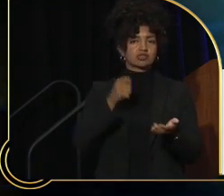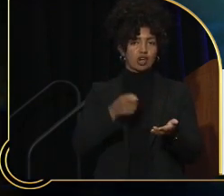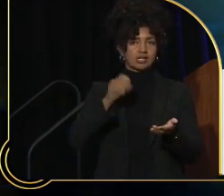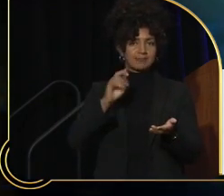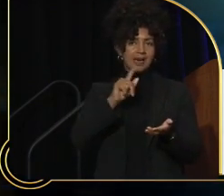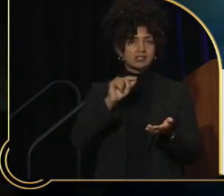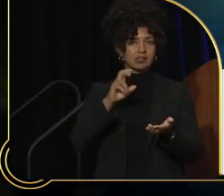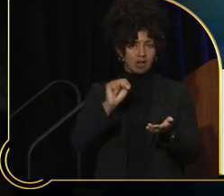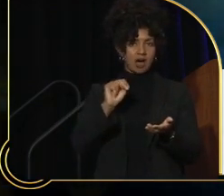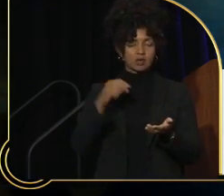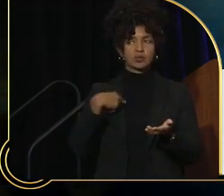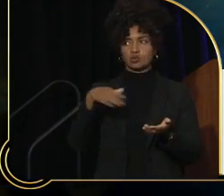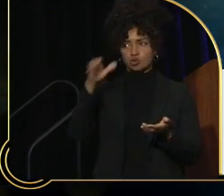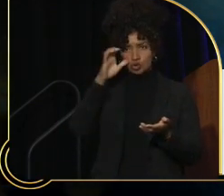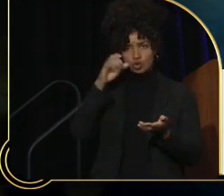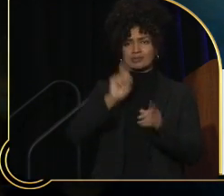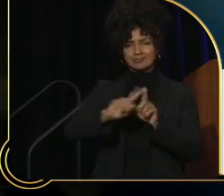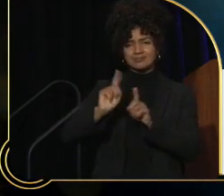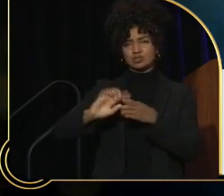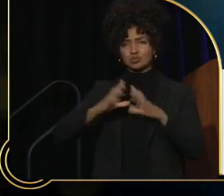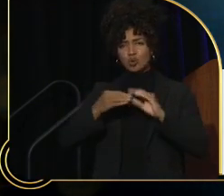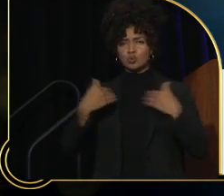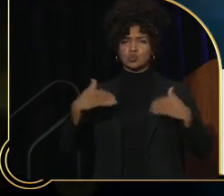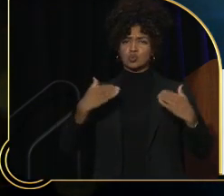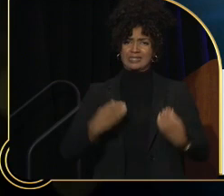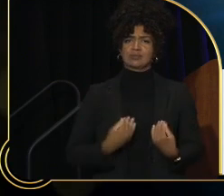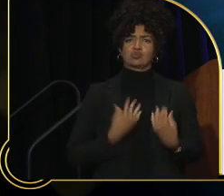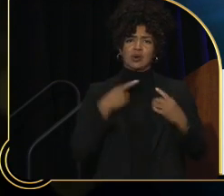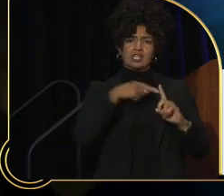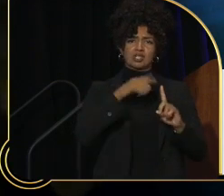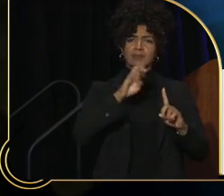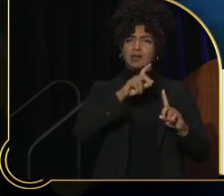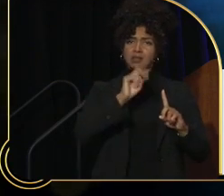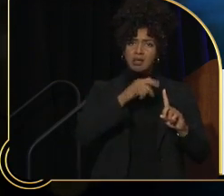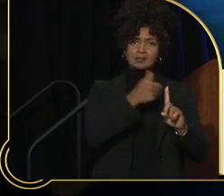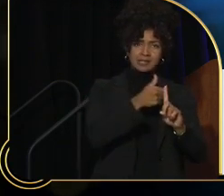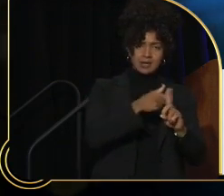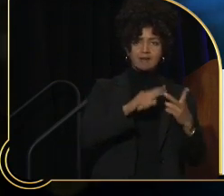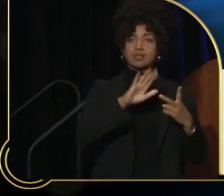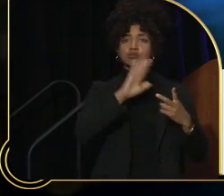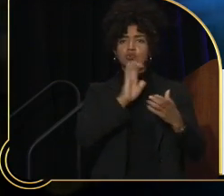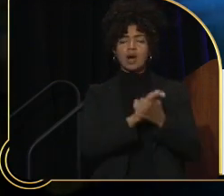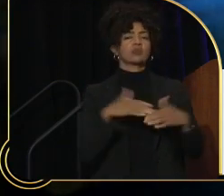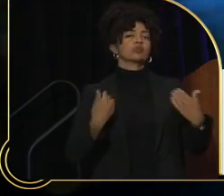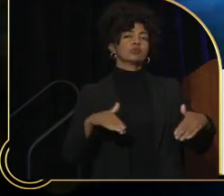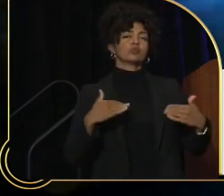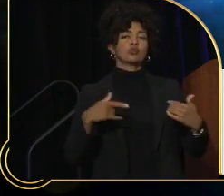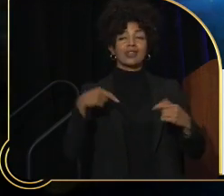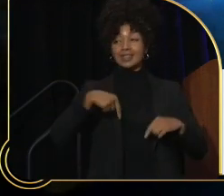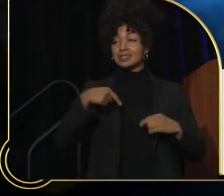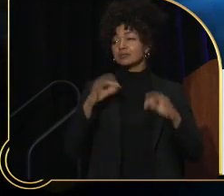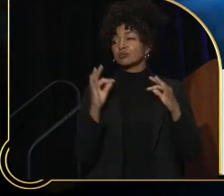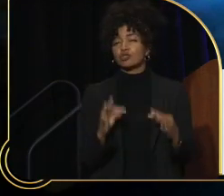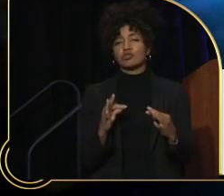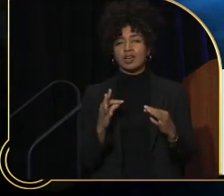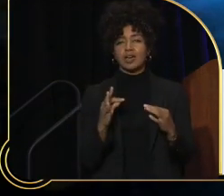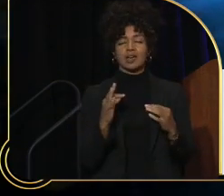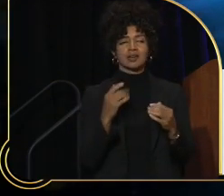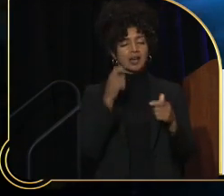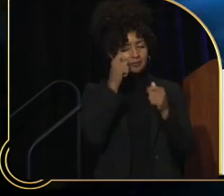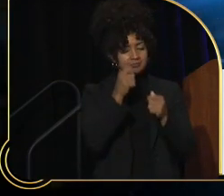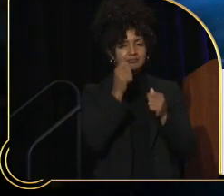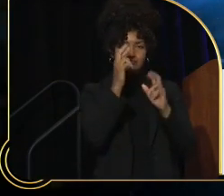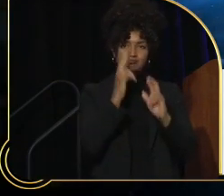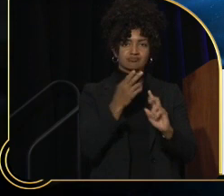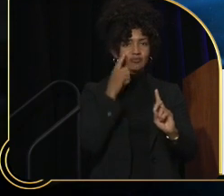in every way that he and his wife were. And this is such an appropriate treat for him. A word about your